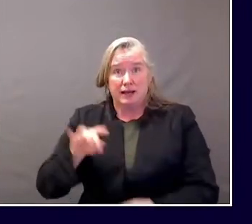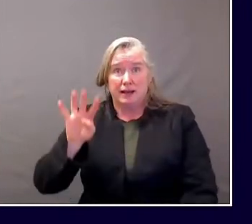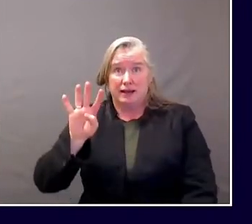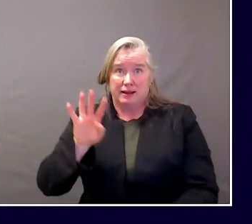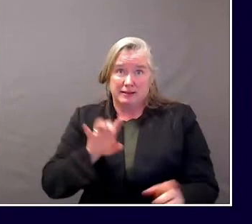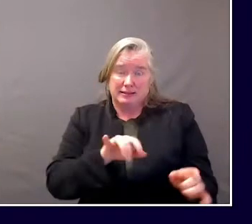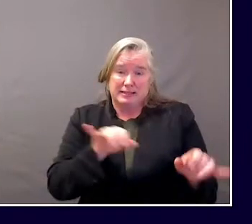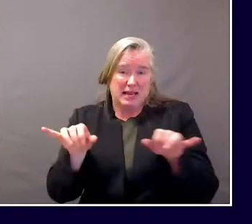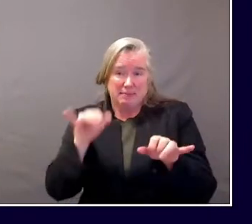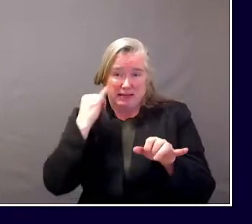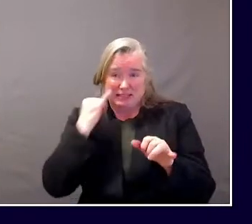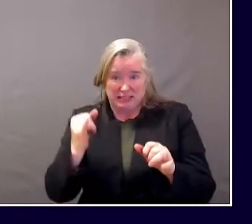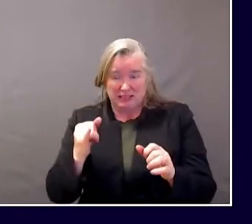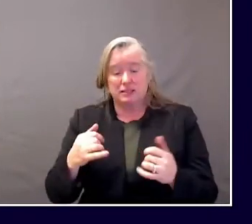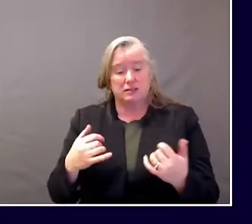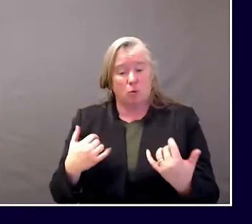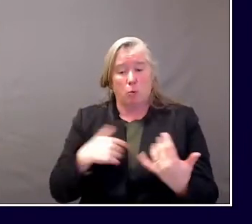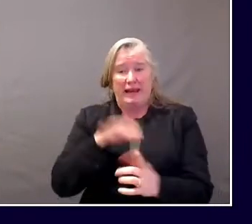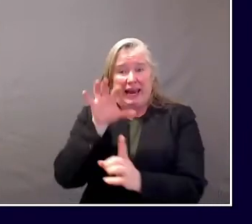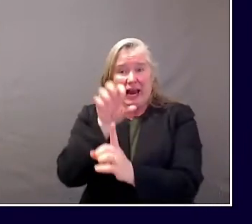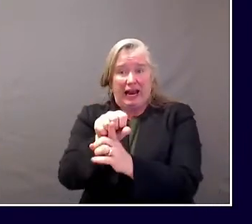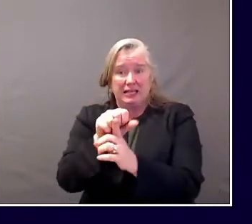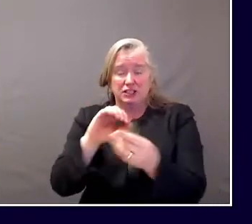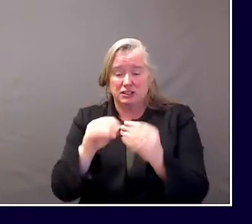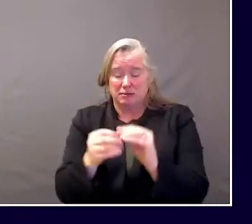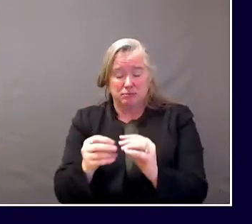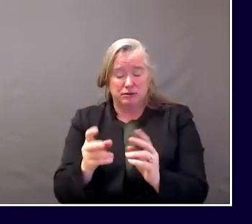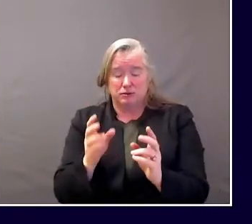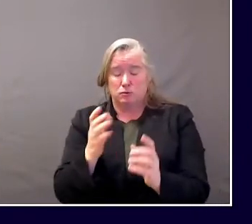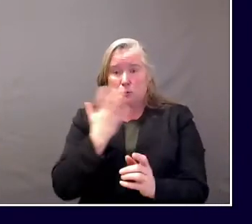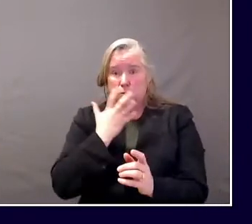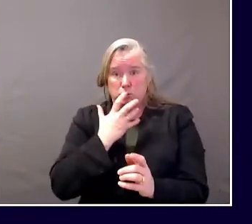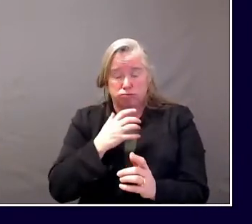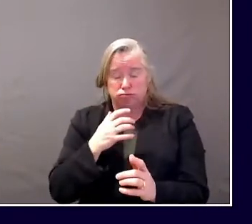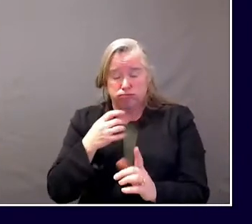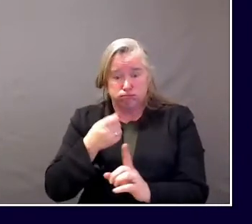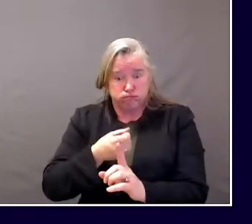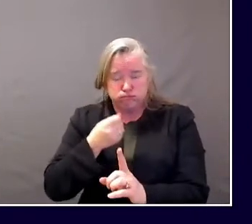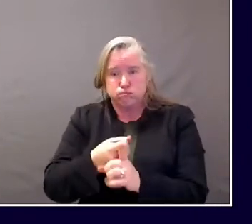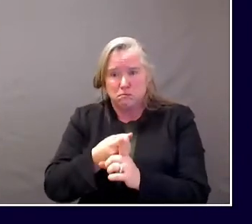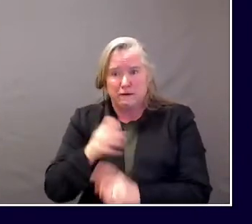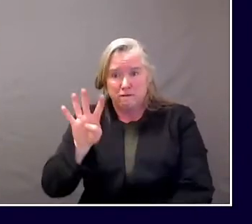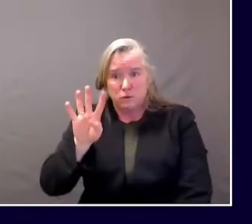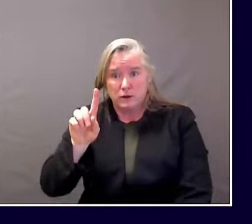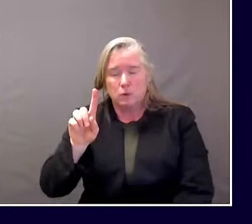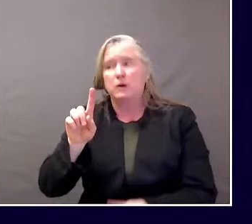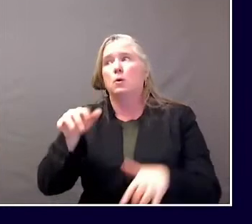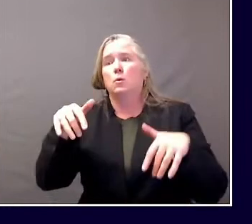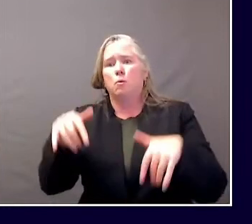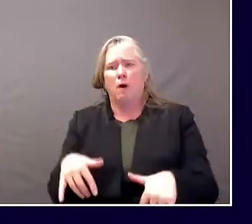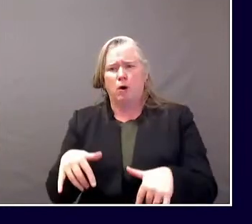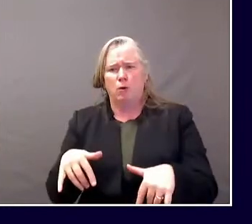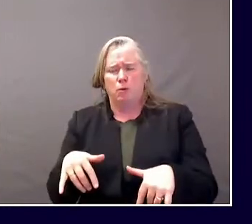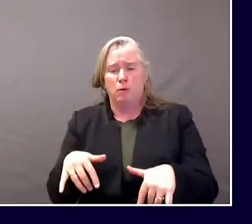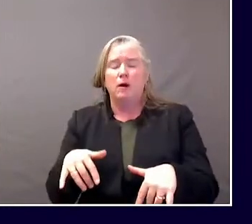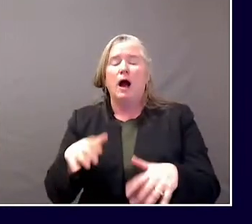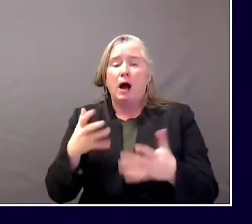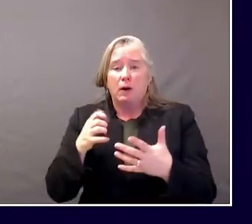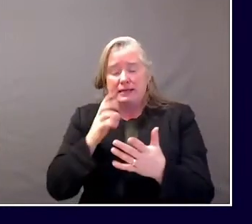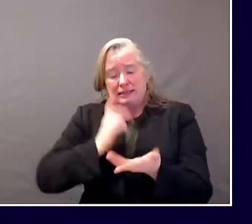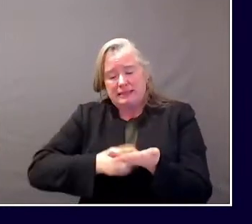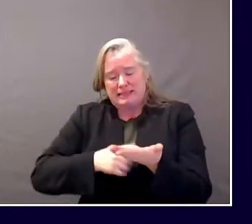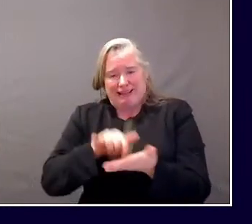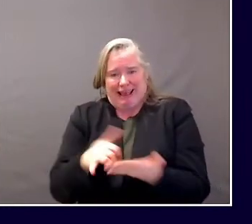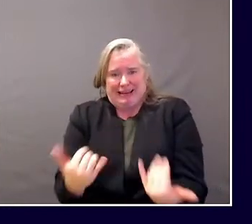stark because of the numbers. It's jarring, and that's why I wanted to discuss it right up at the top. But much